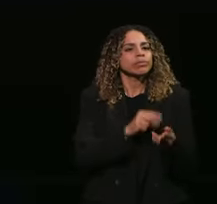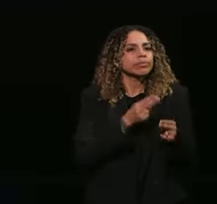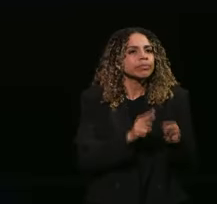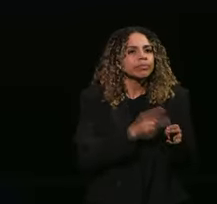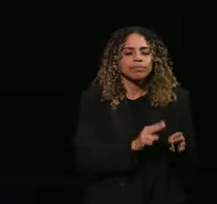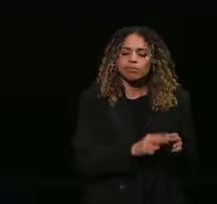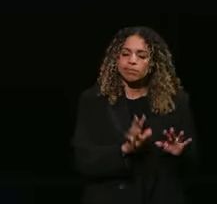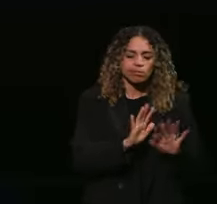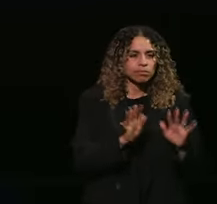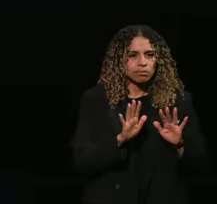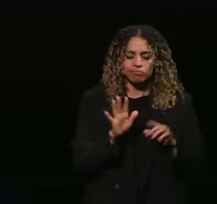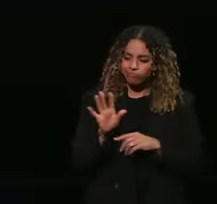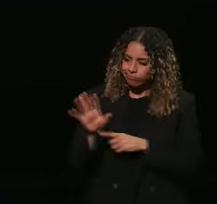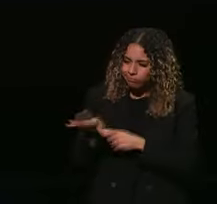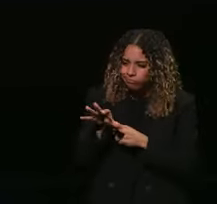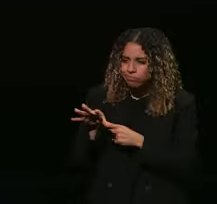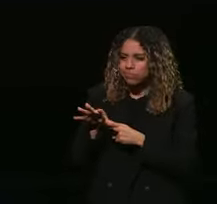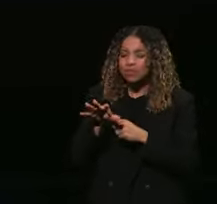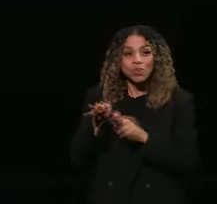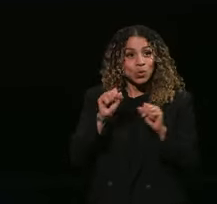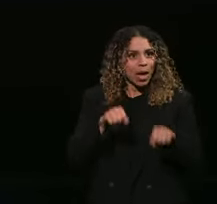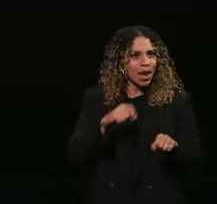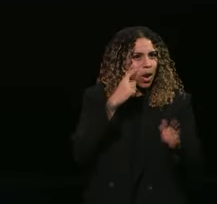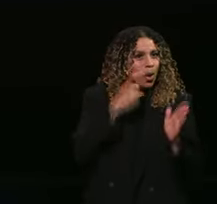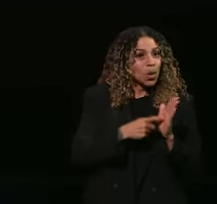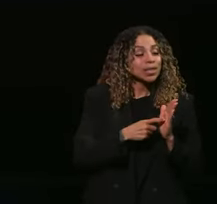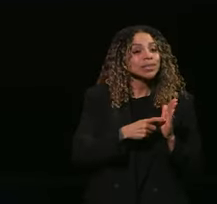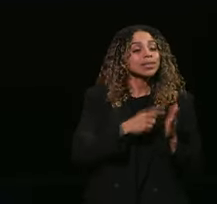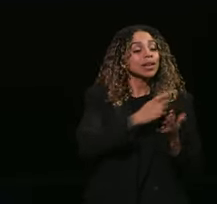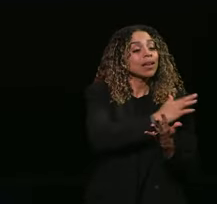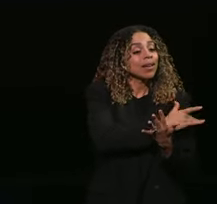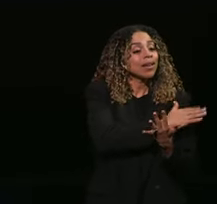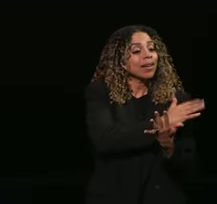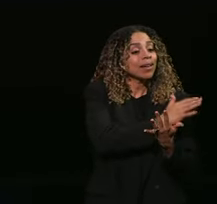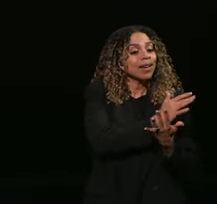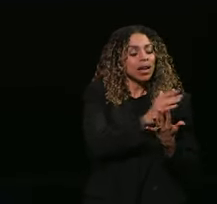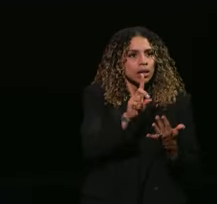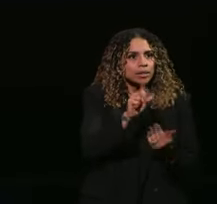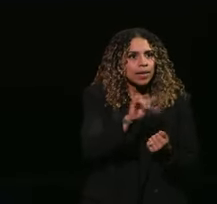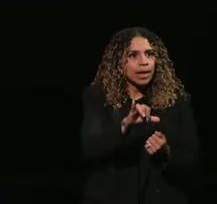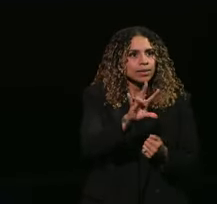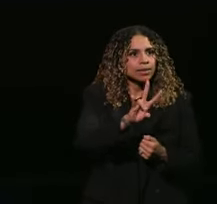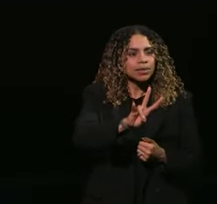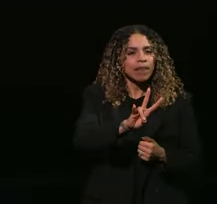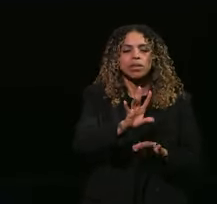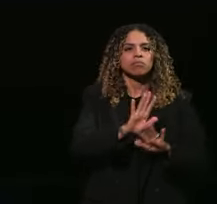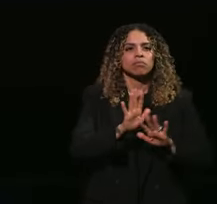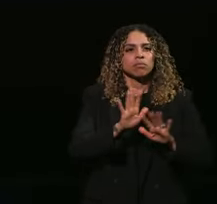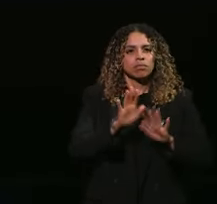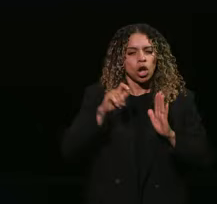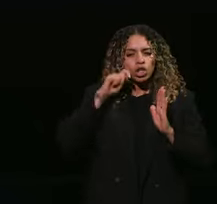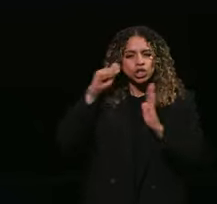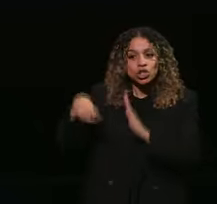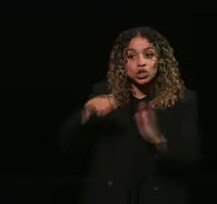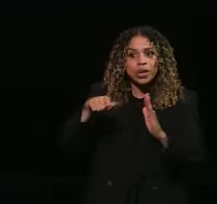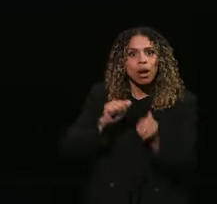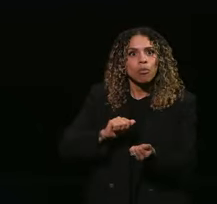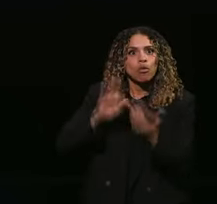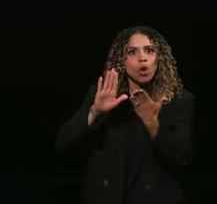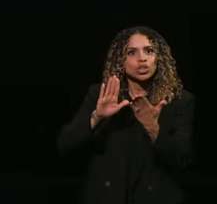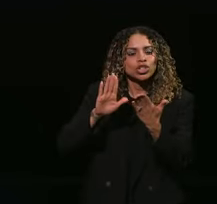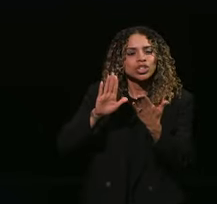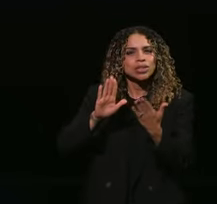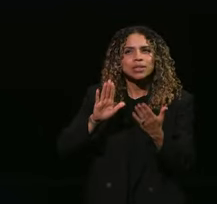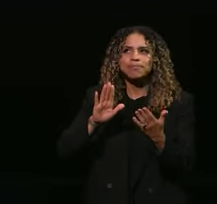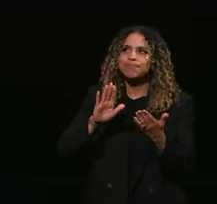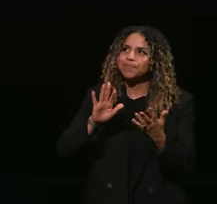film, our editing and the shooting style changes and becomes more and more, I don't want to